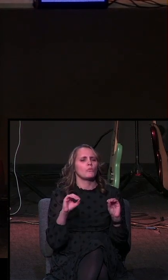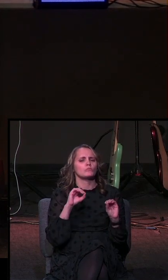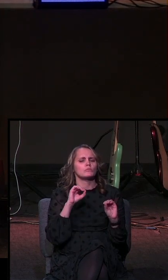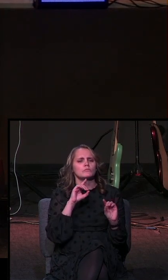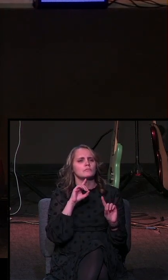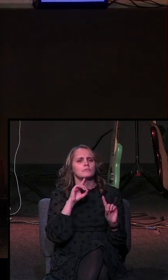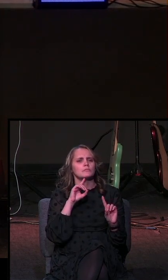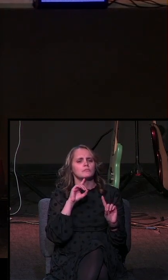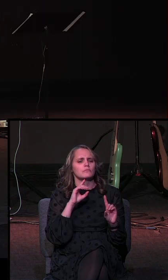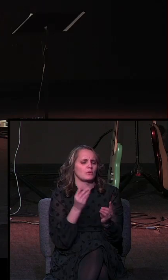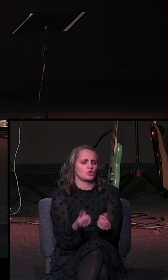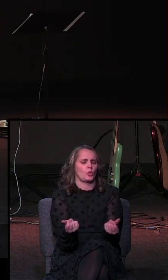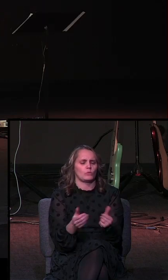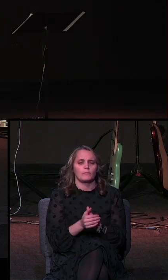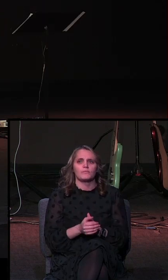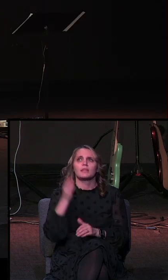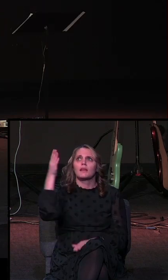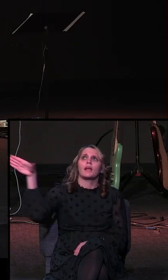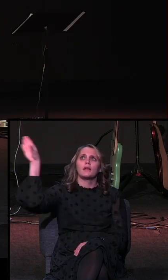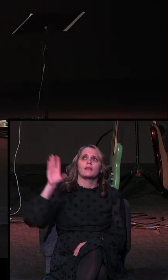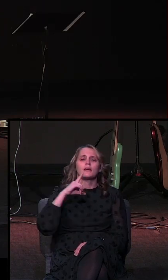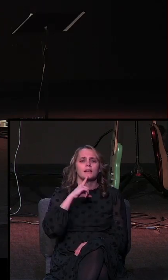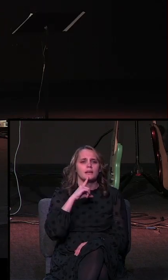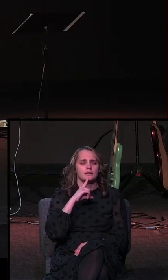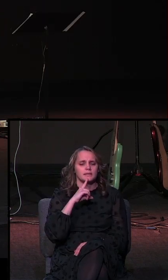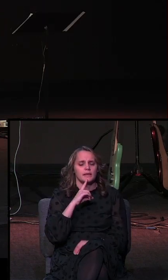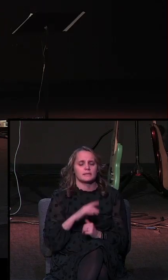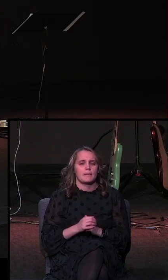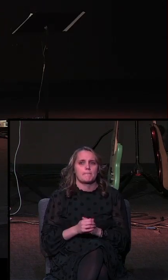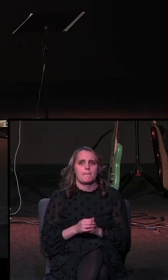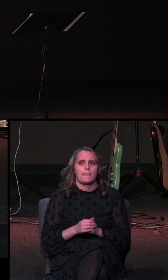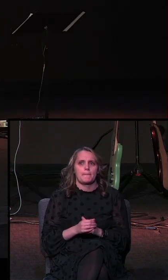This is what God says, and it's the way the entire book of Jonah ends.